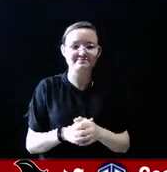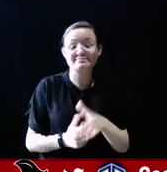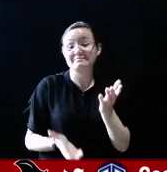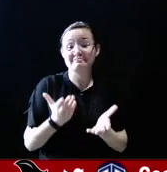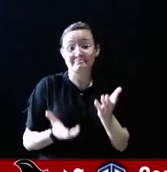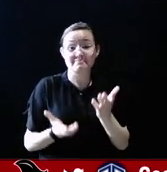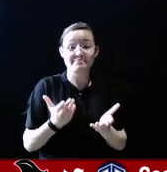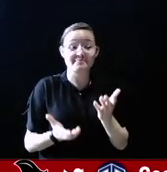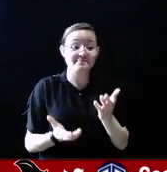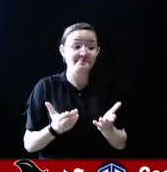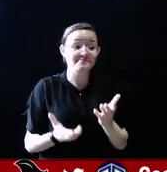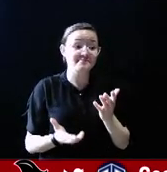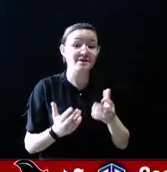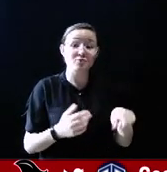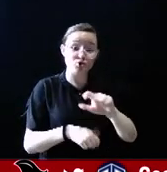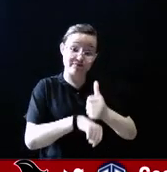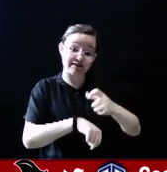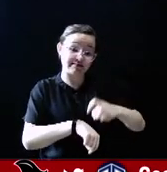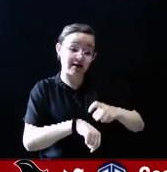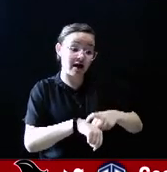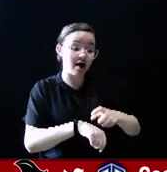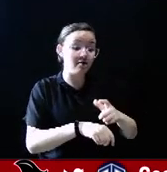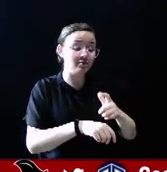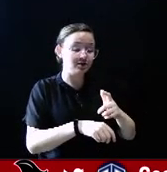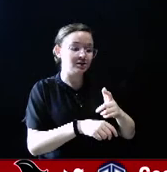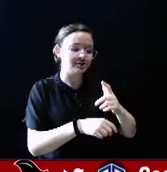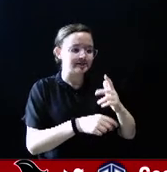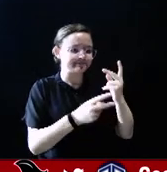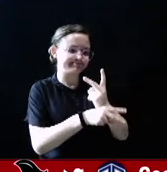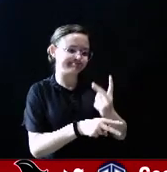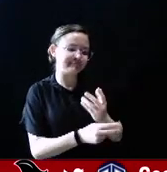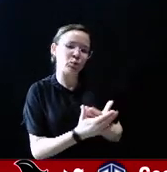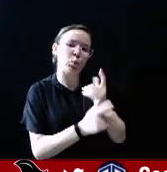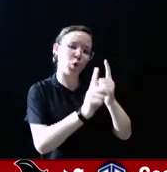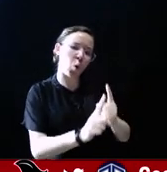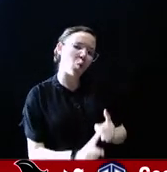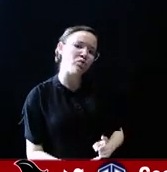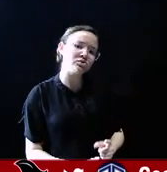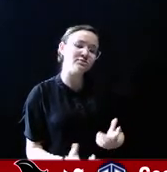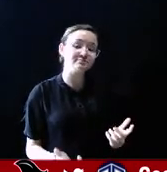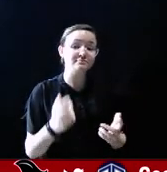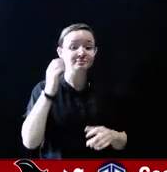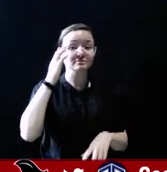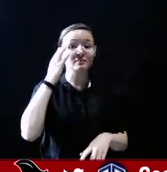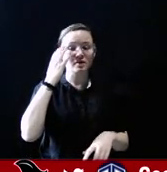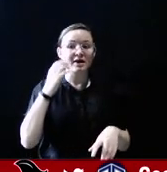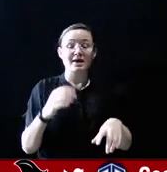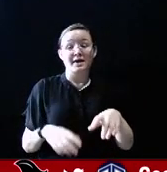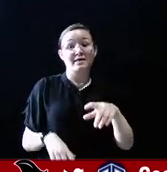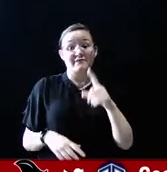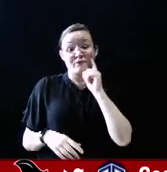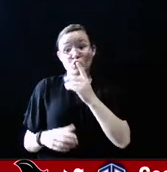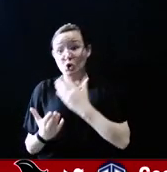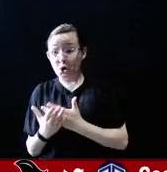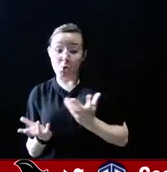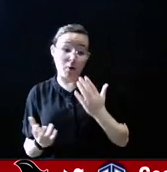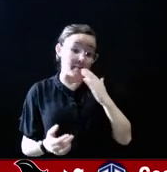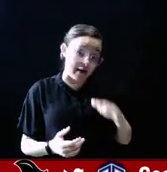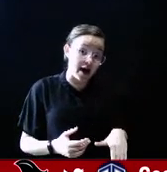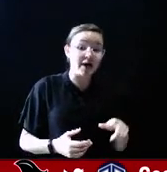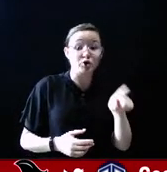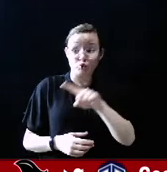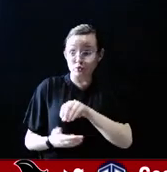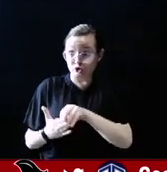Maybe you've taken just a little bit of time to set new goals for yourself. For good or bad, as students, you faced more challenges than